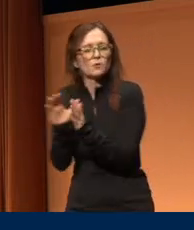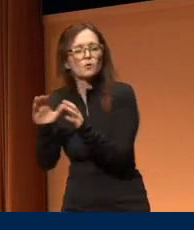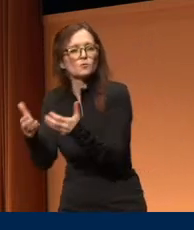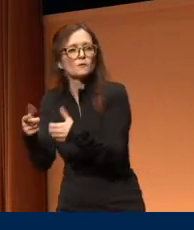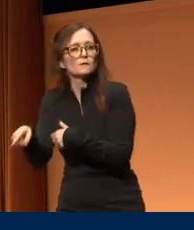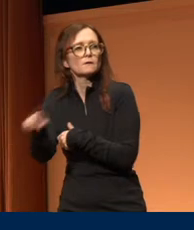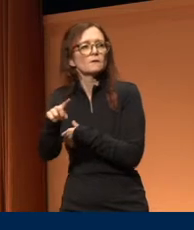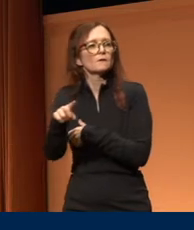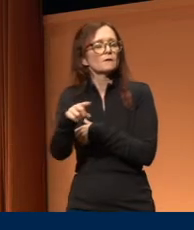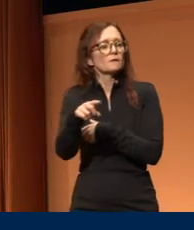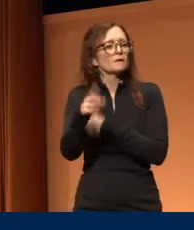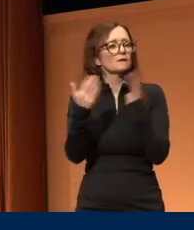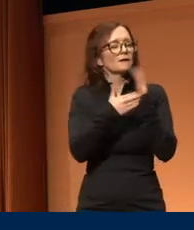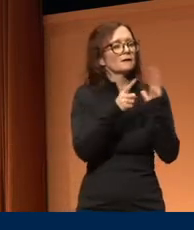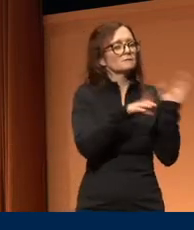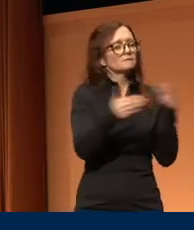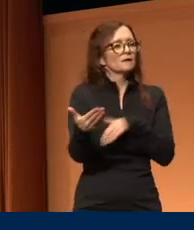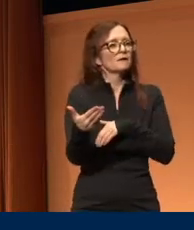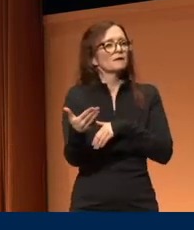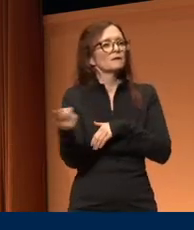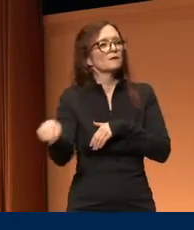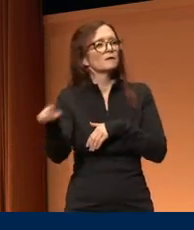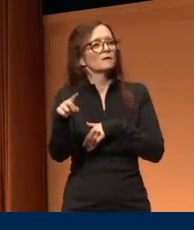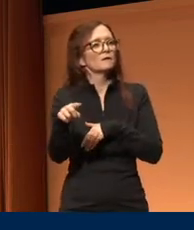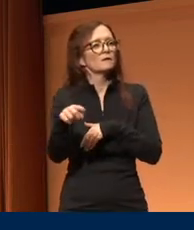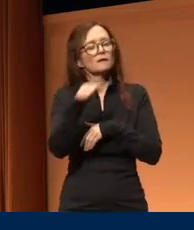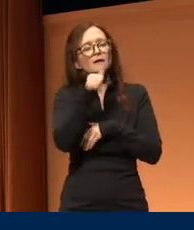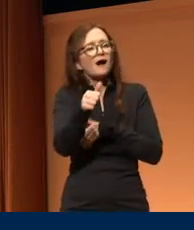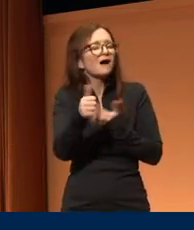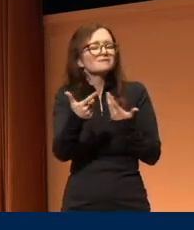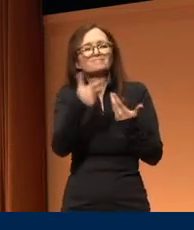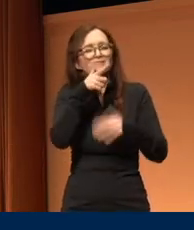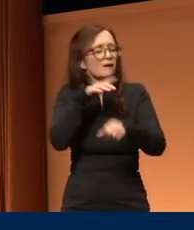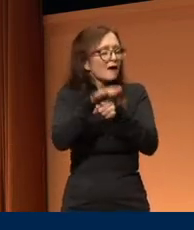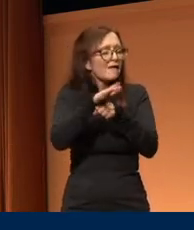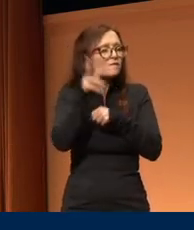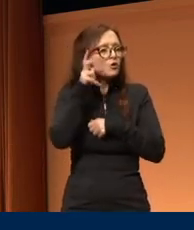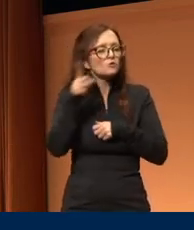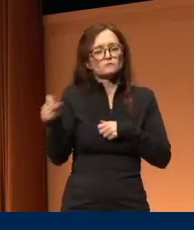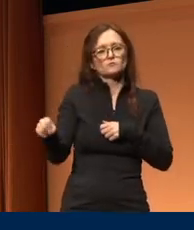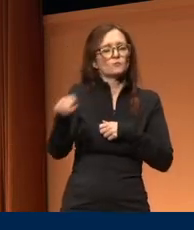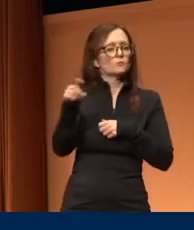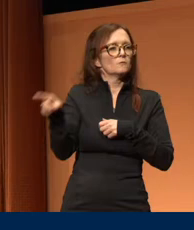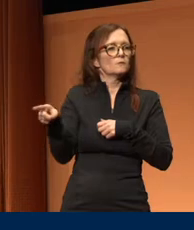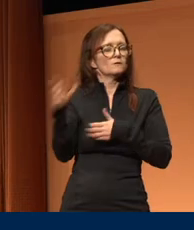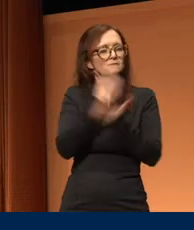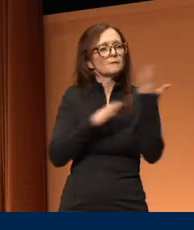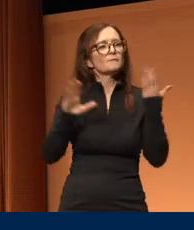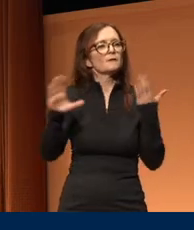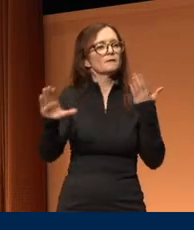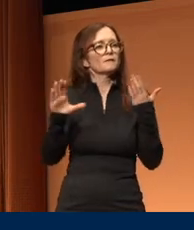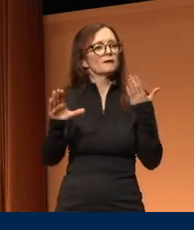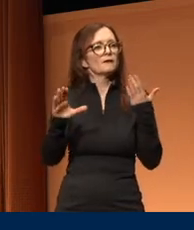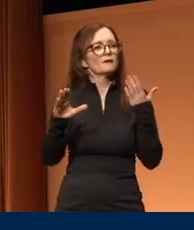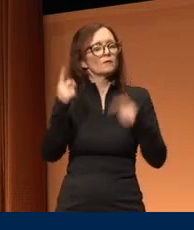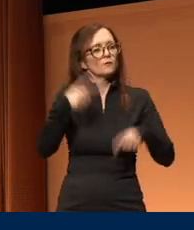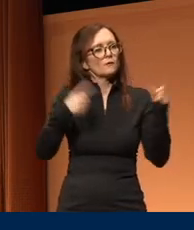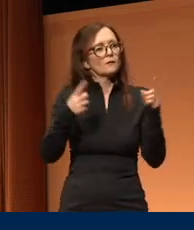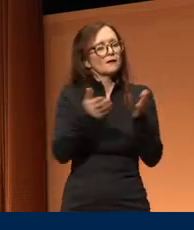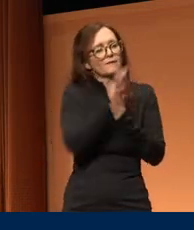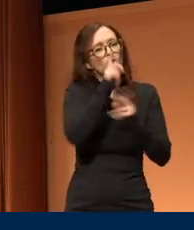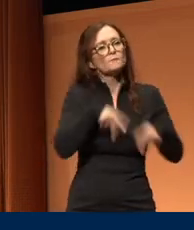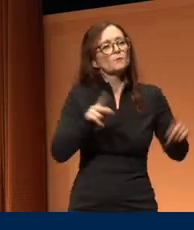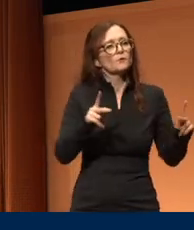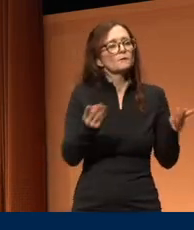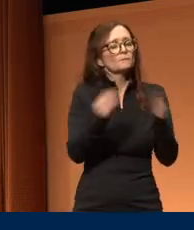assisted dying and euthanasia were not being sufficiently heard. And some of the representatives had asked for permission